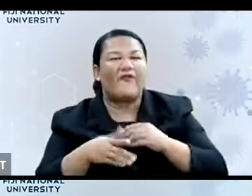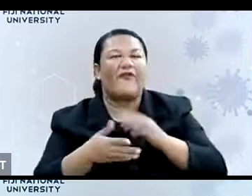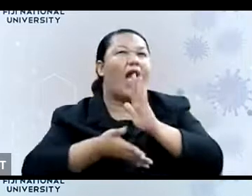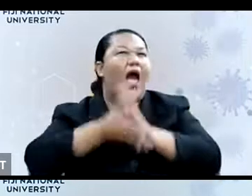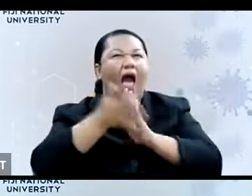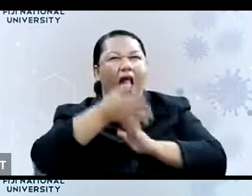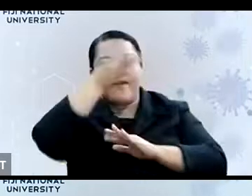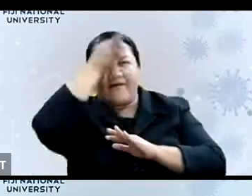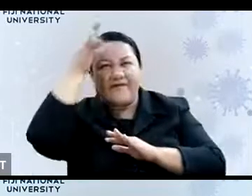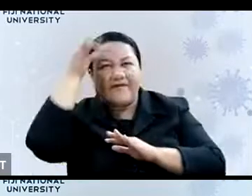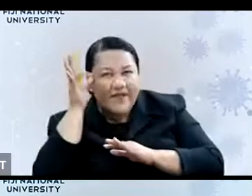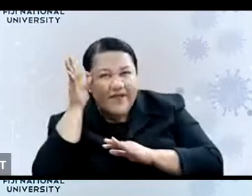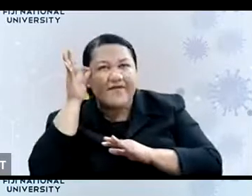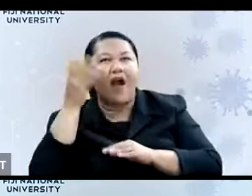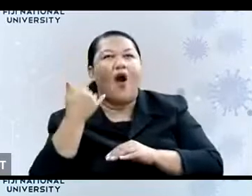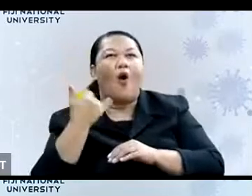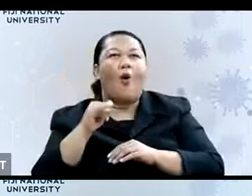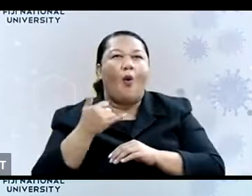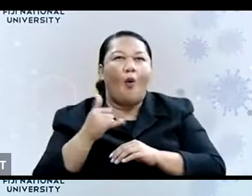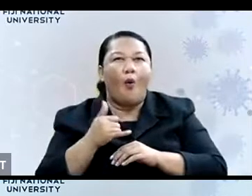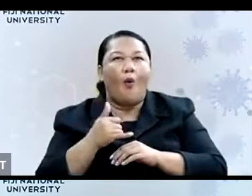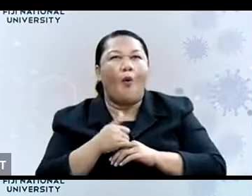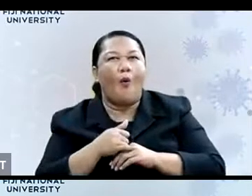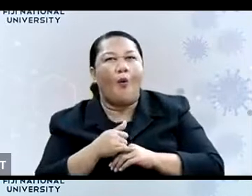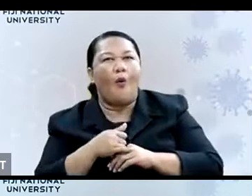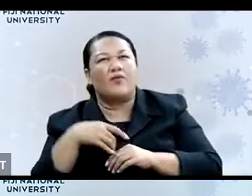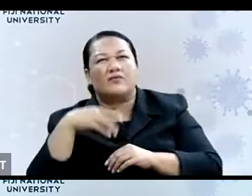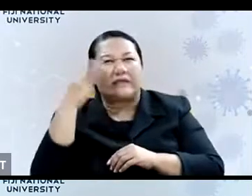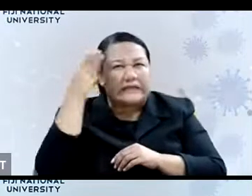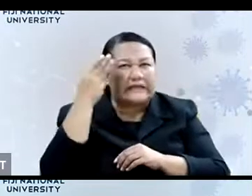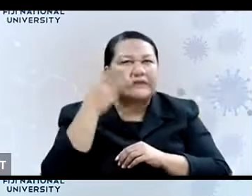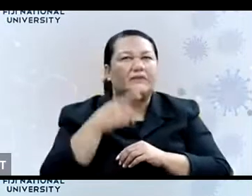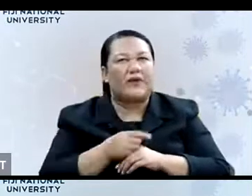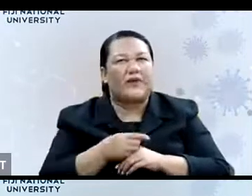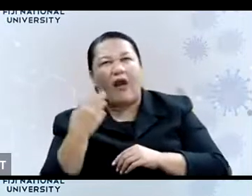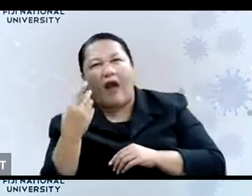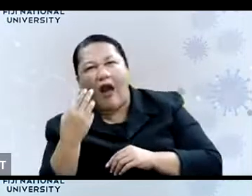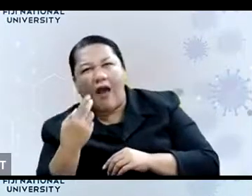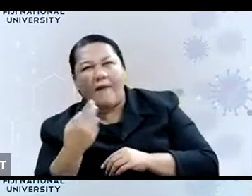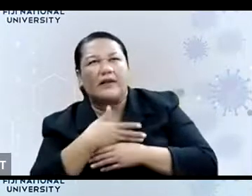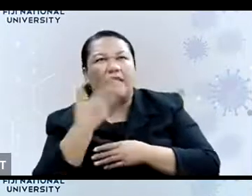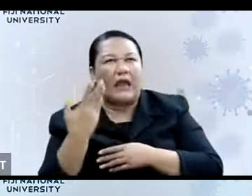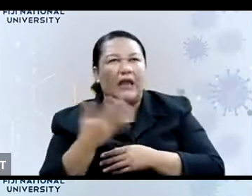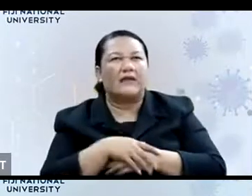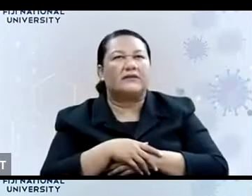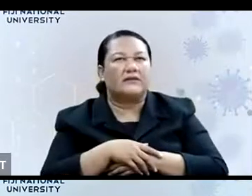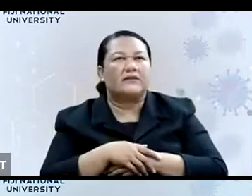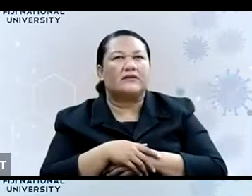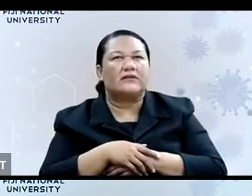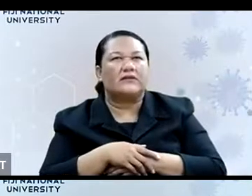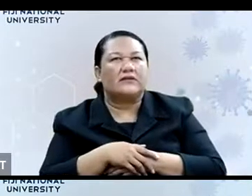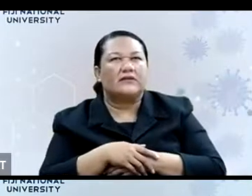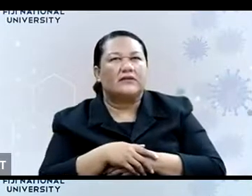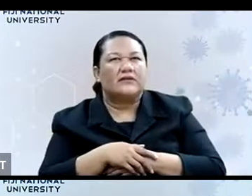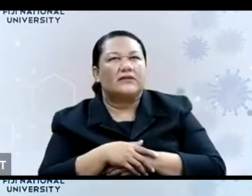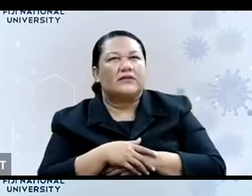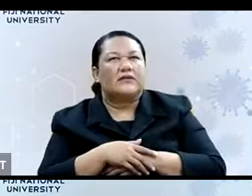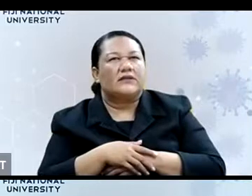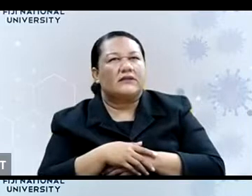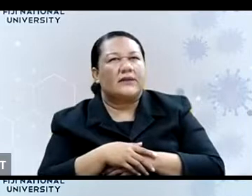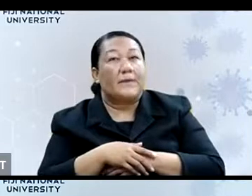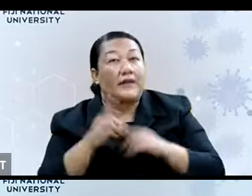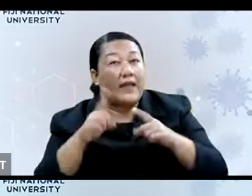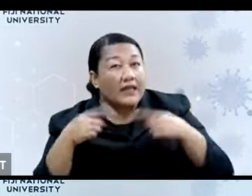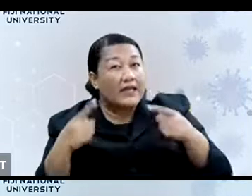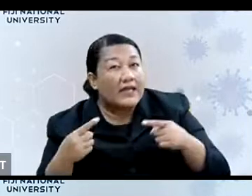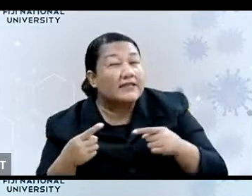know, dreaming of whatever for a couple of days is, you know, there's a lot of people who don't get that kind of severity. But the thing that's been